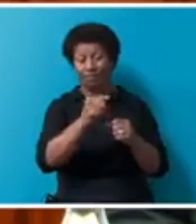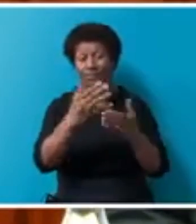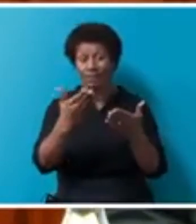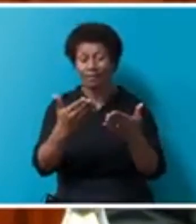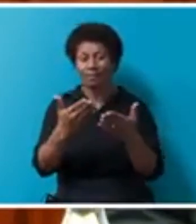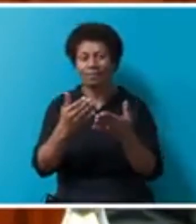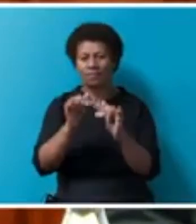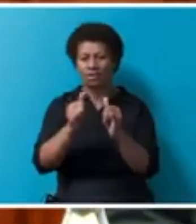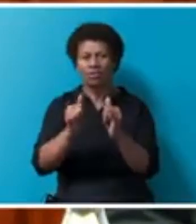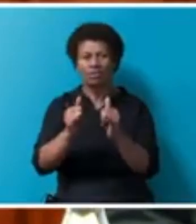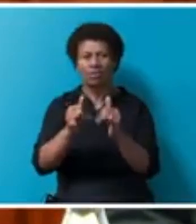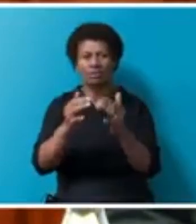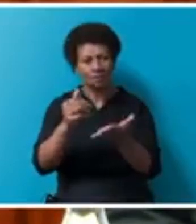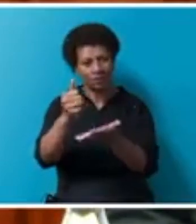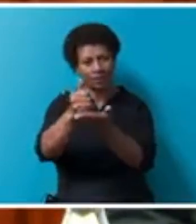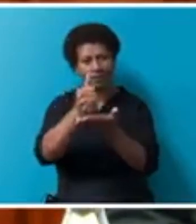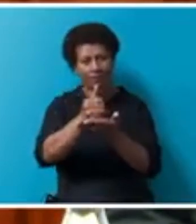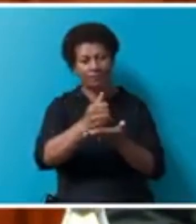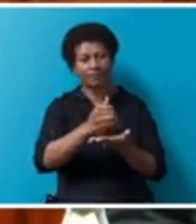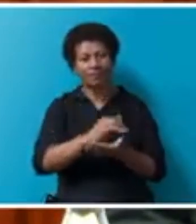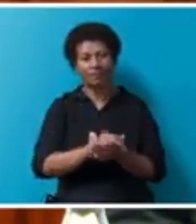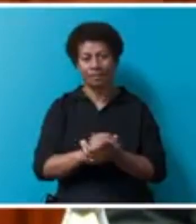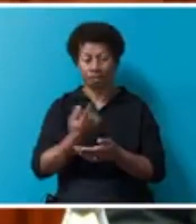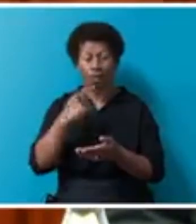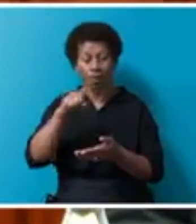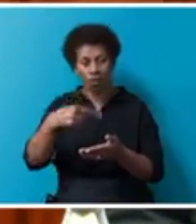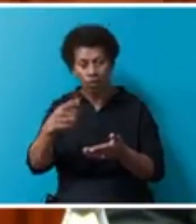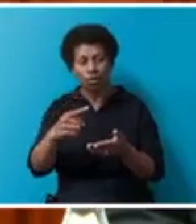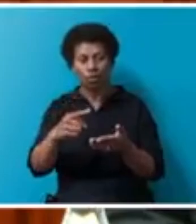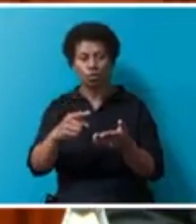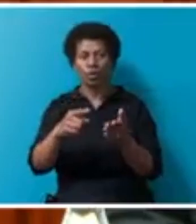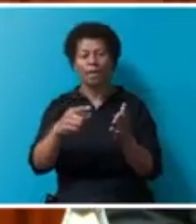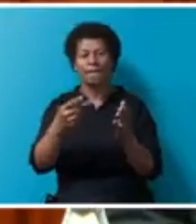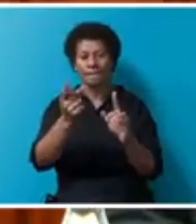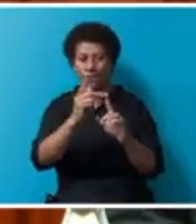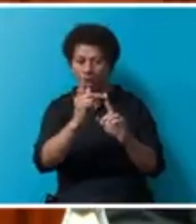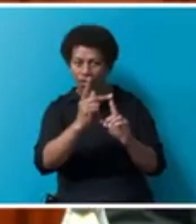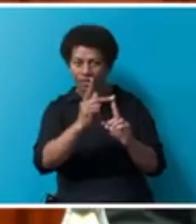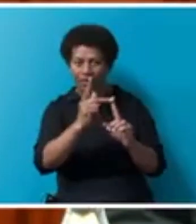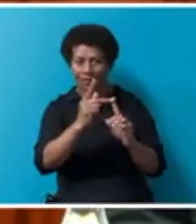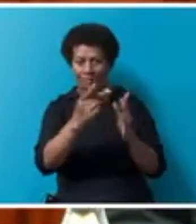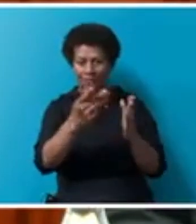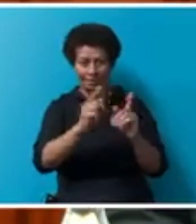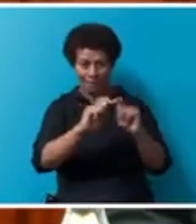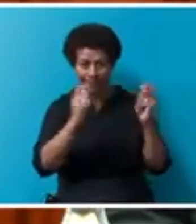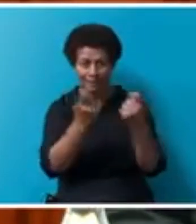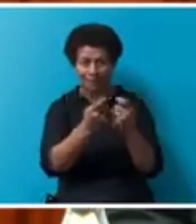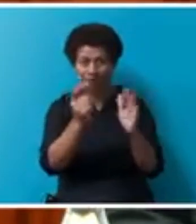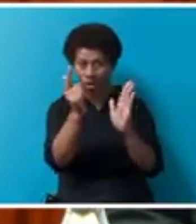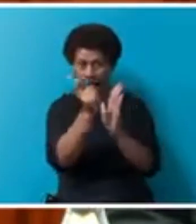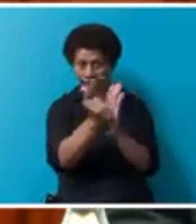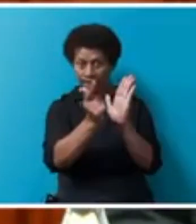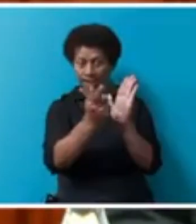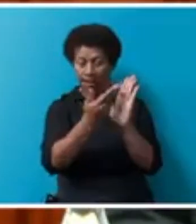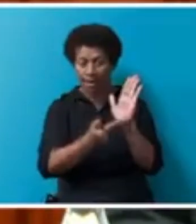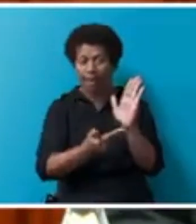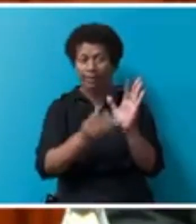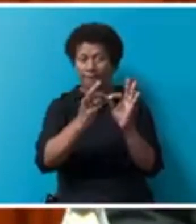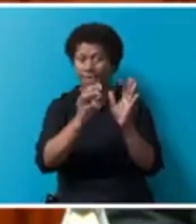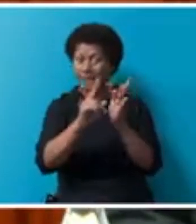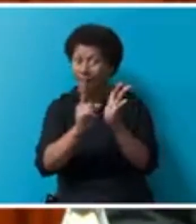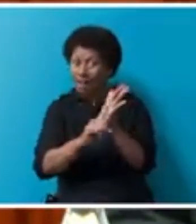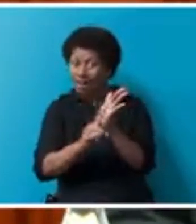forward, we will continue to prioritize and strengthen and upskill the legal drafting team for enhanced delivery of bills and subsidiary